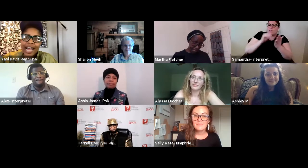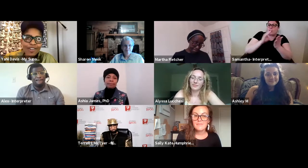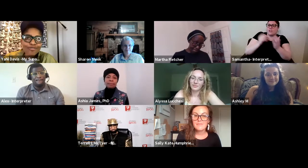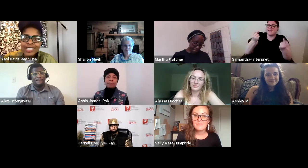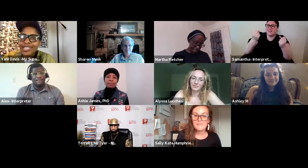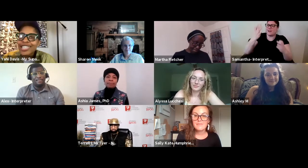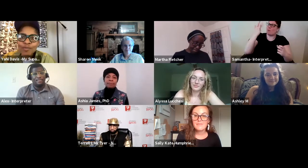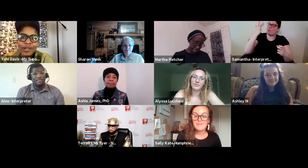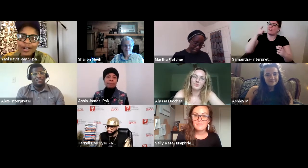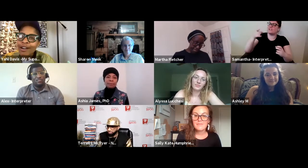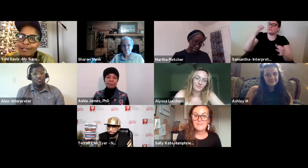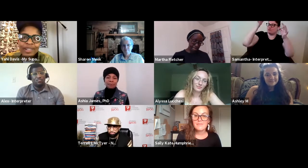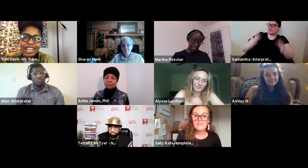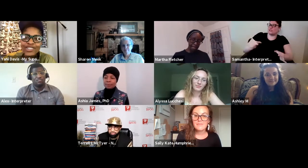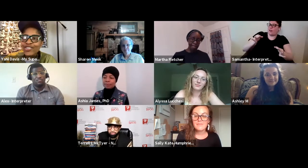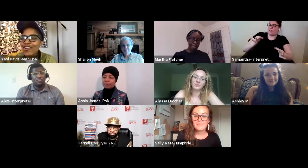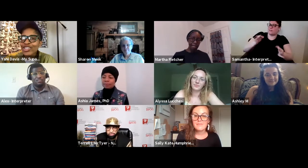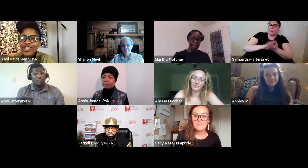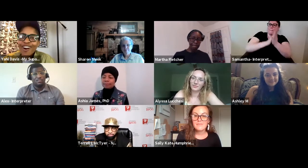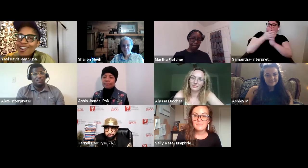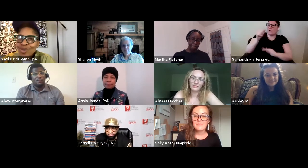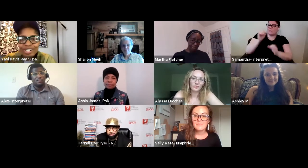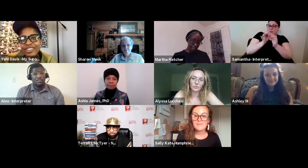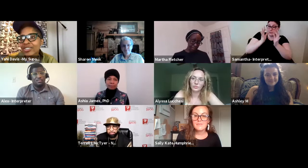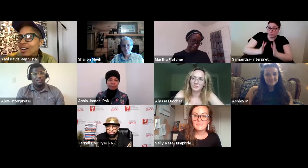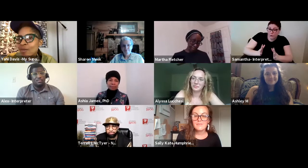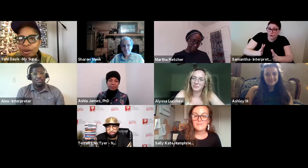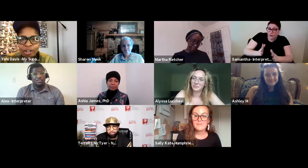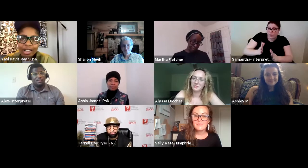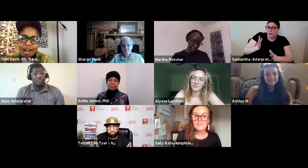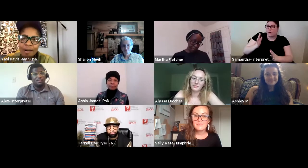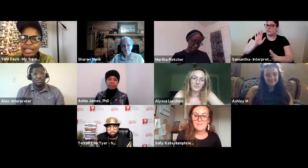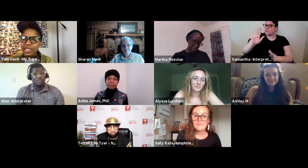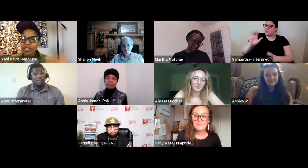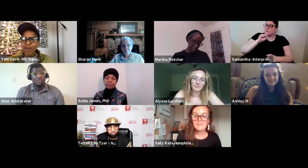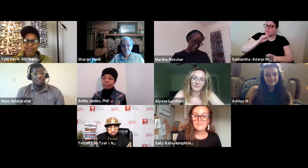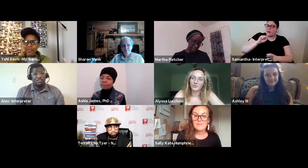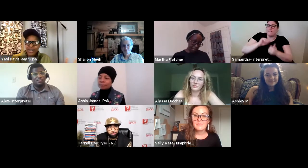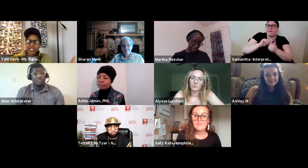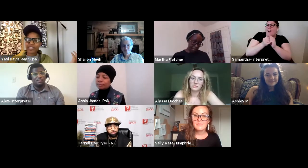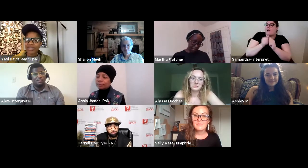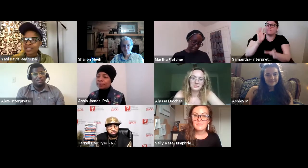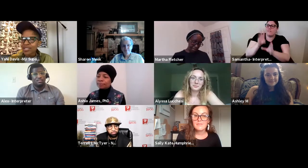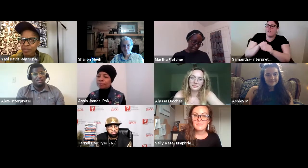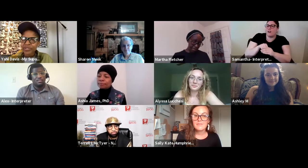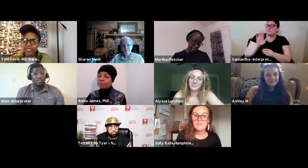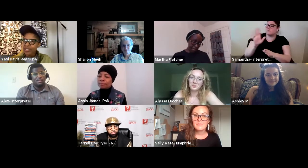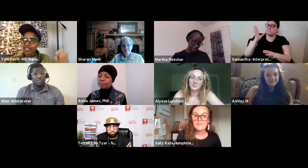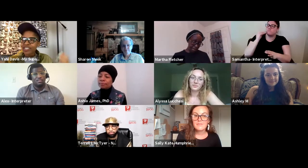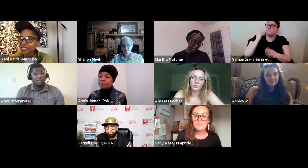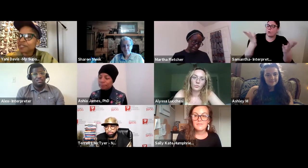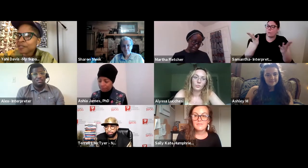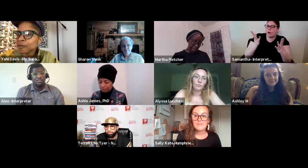Like, how did this become, your heart work, your love work, and just a part of your experience as a